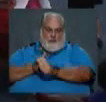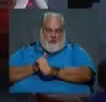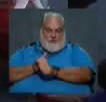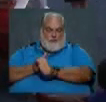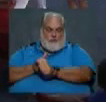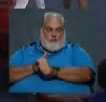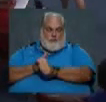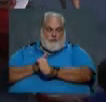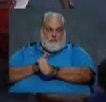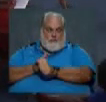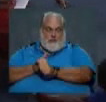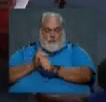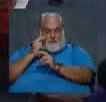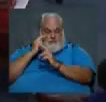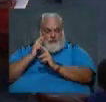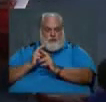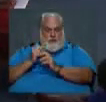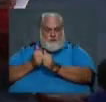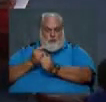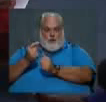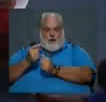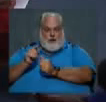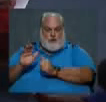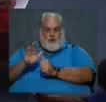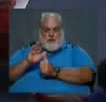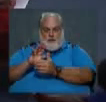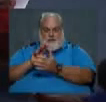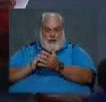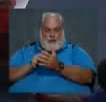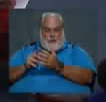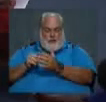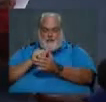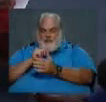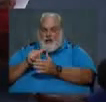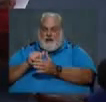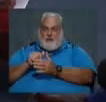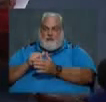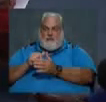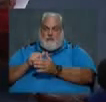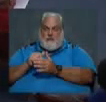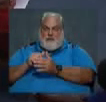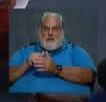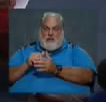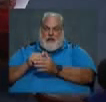out of respect for everyone and their schedule. So it's not a raucous